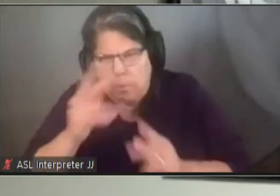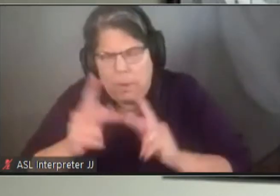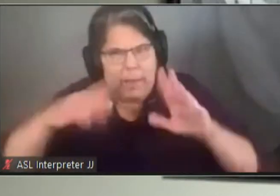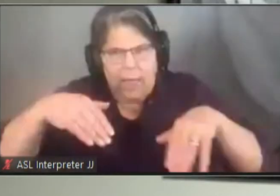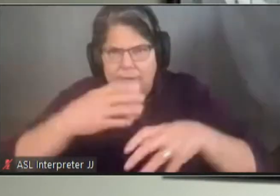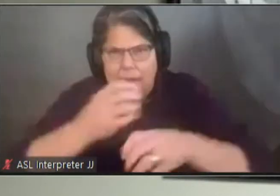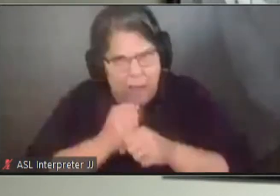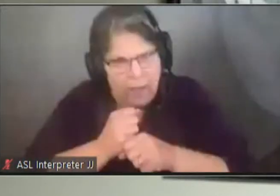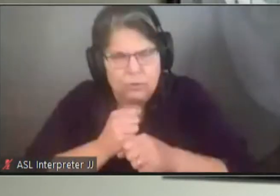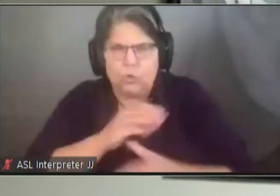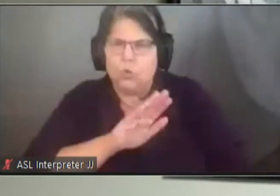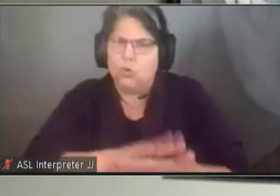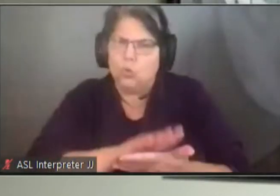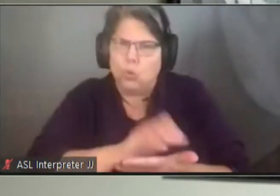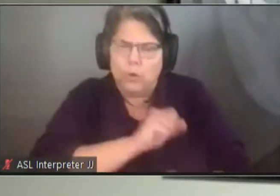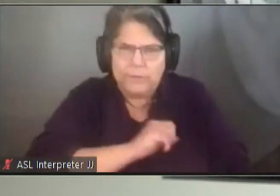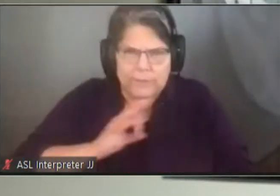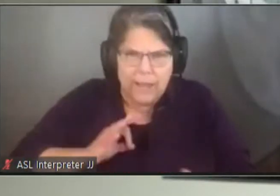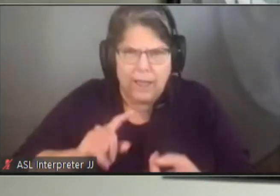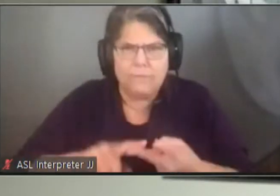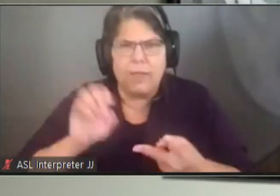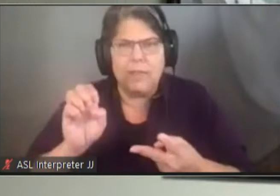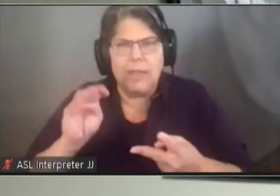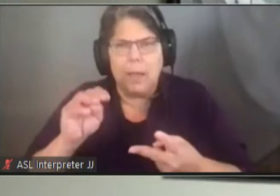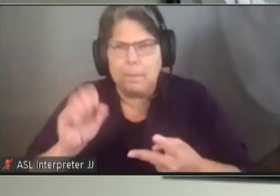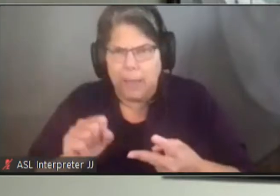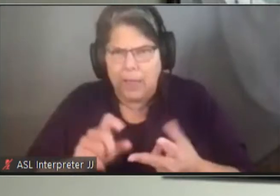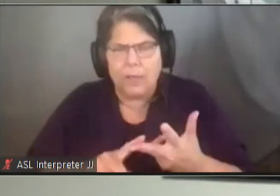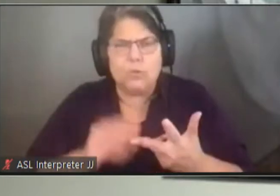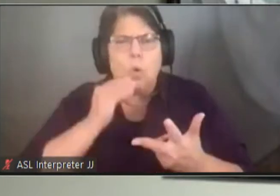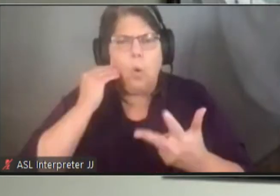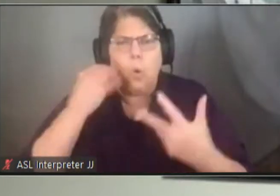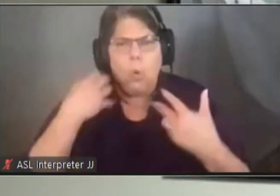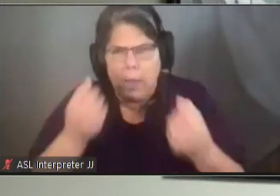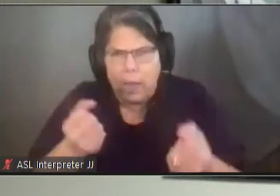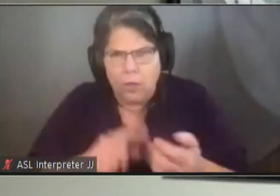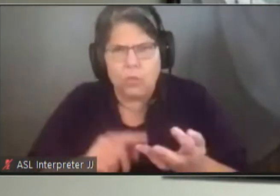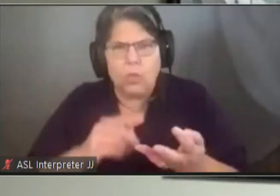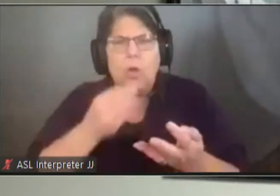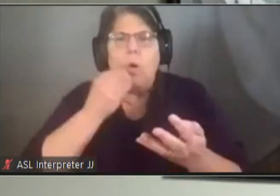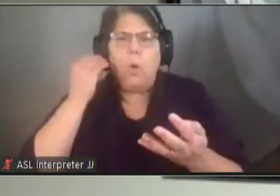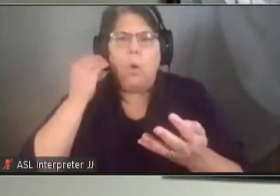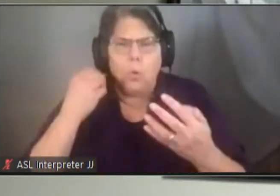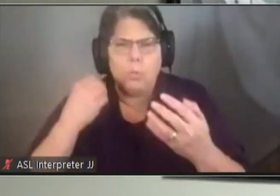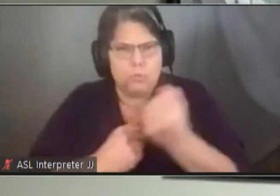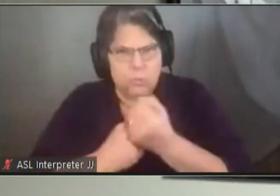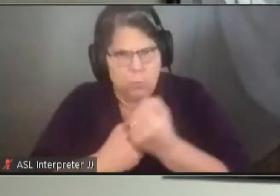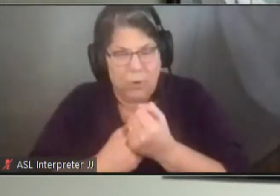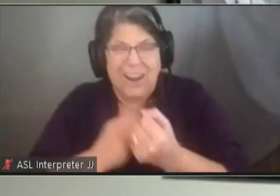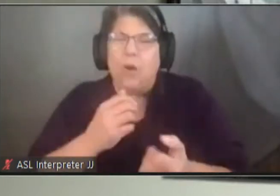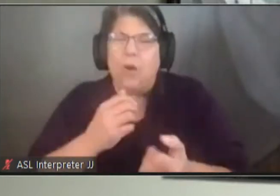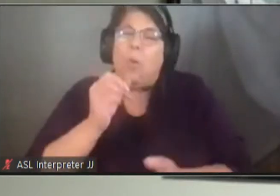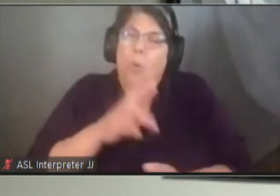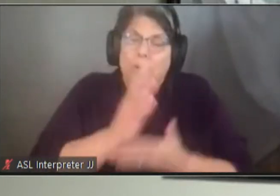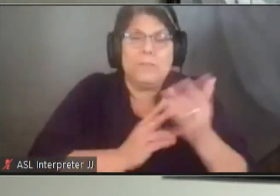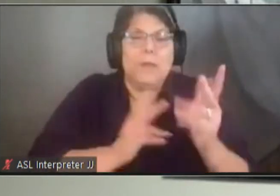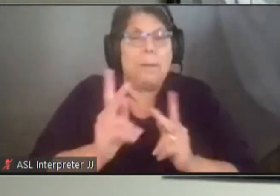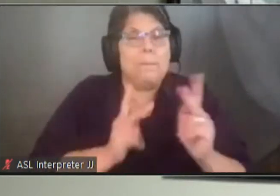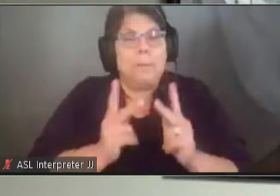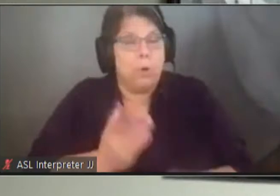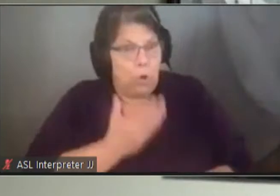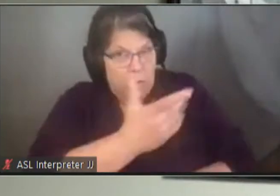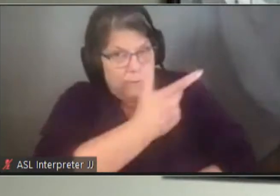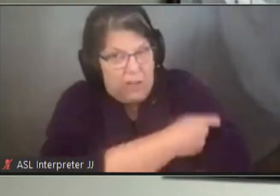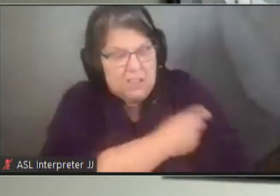EMS providers, essential workers, home health, and home support, or some who've declined the first offer and may come back